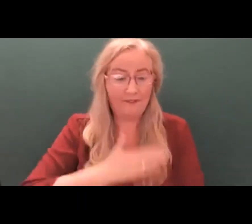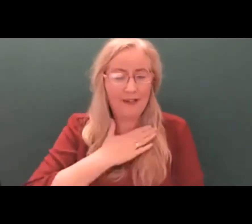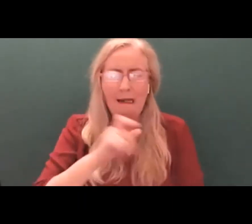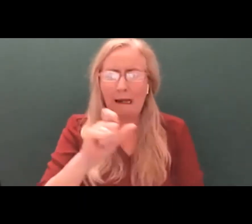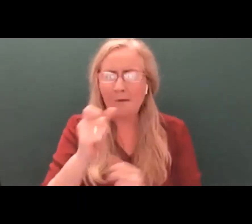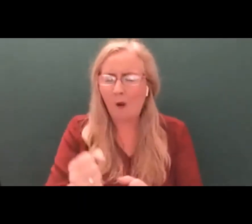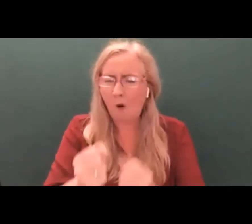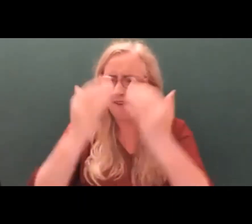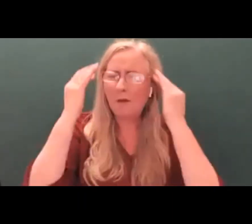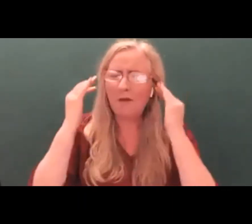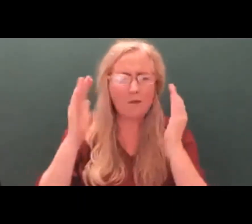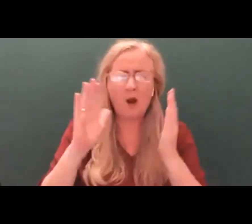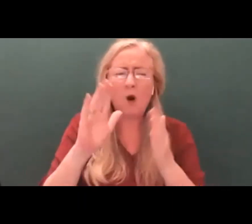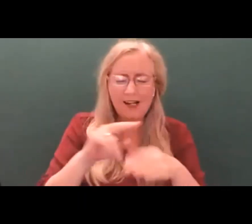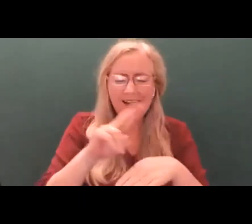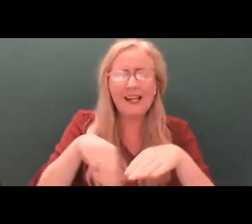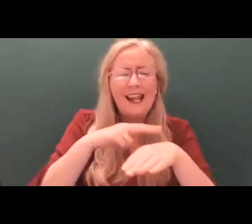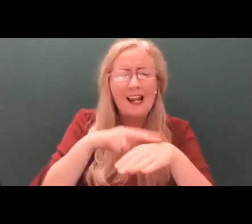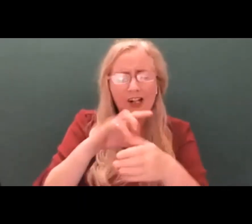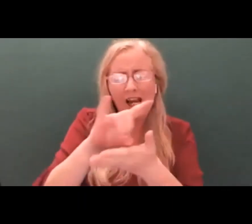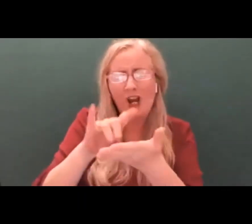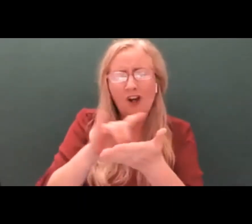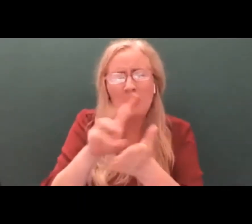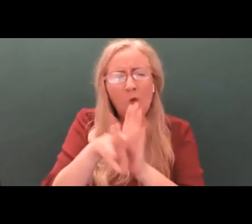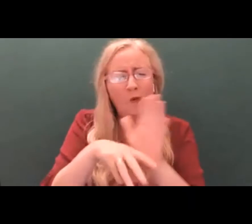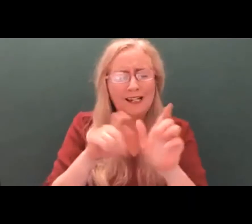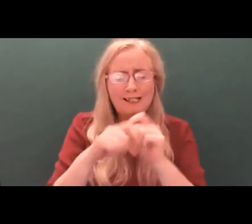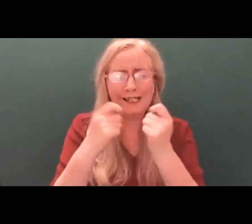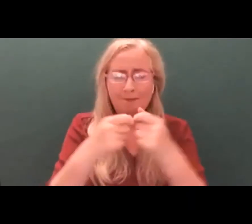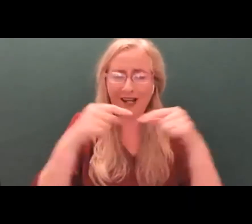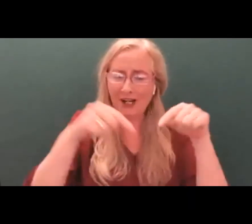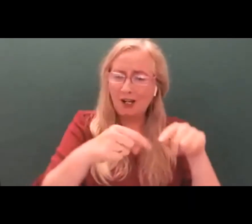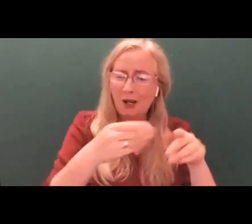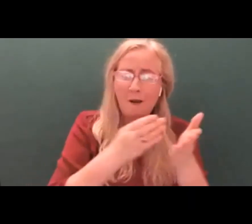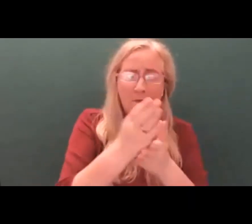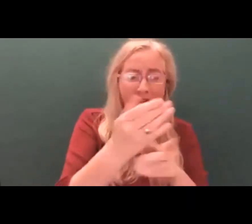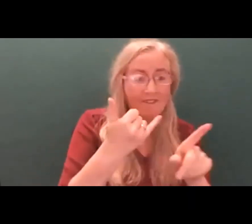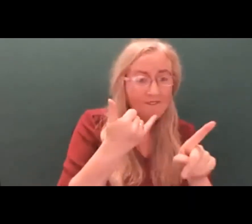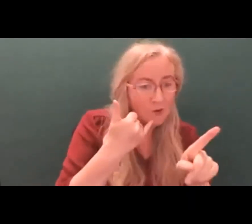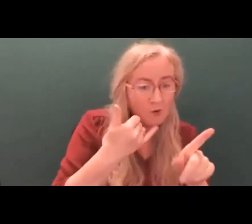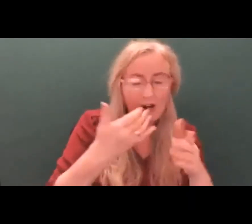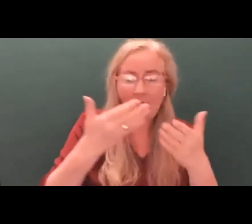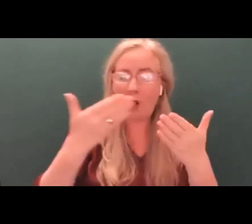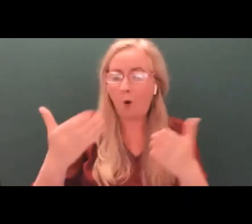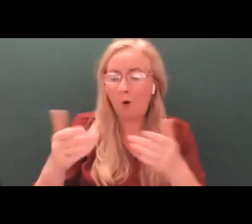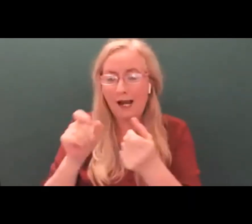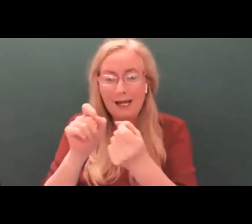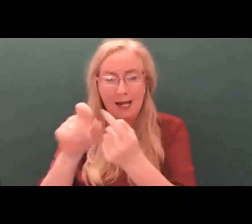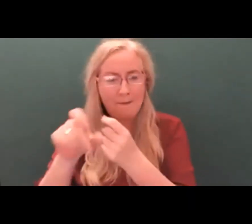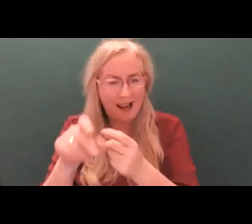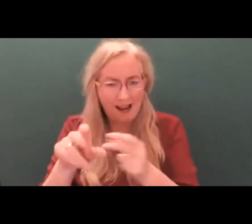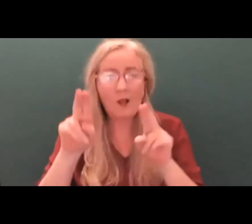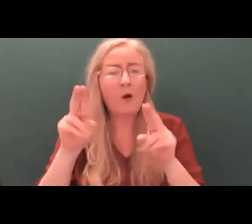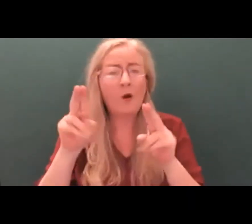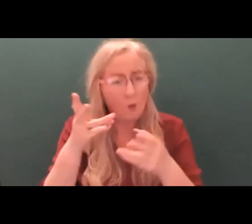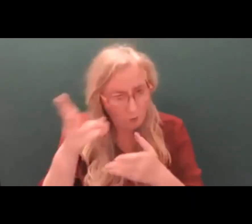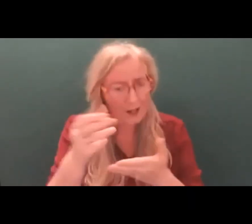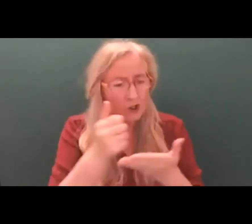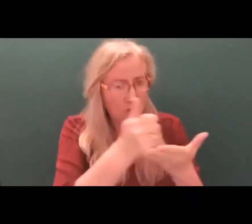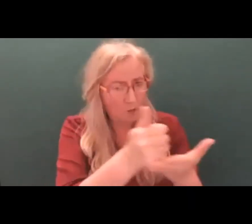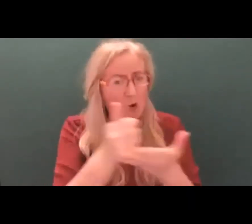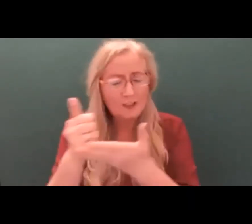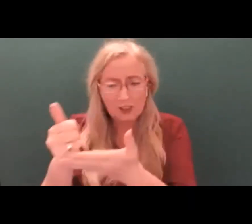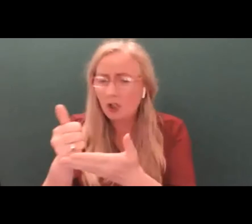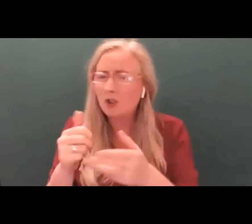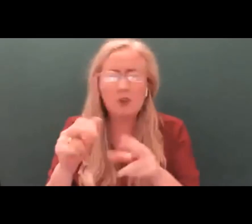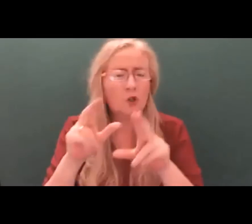the National Heritage Week team are here either by phone or by email to support you. So don't get